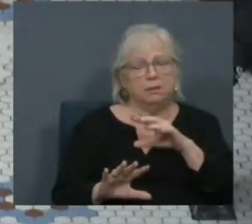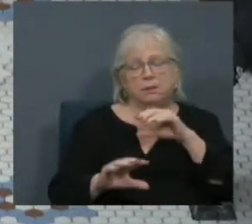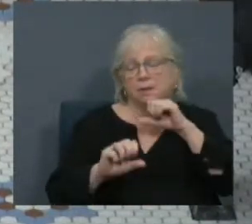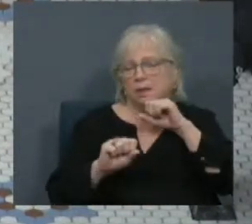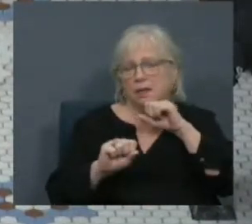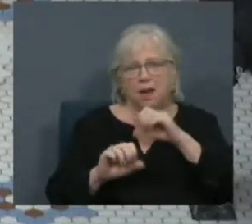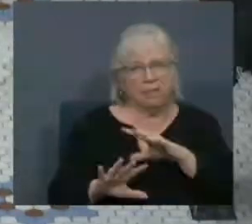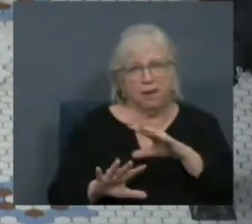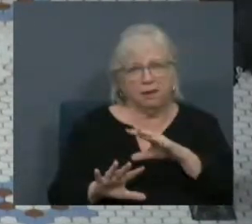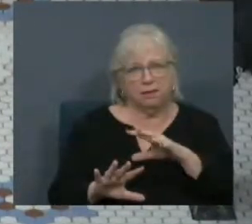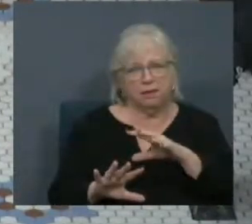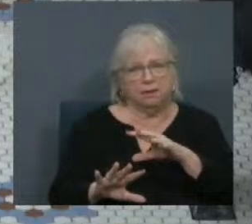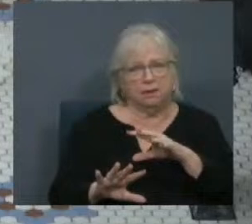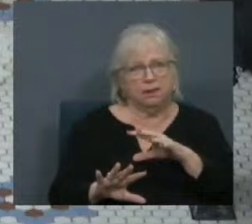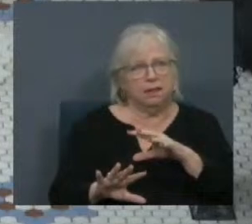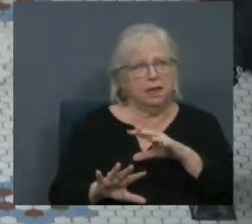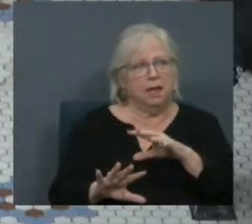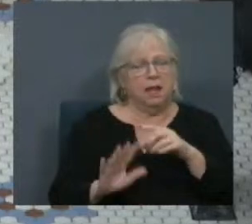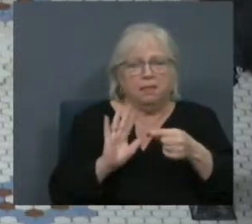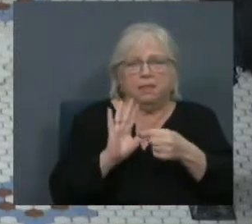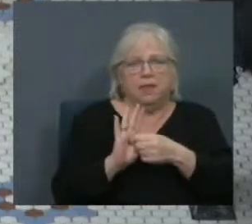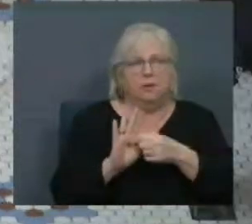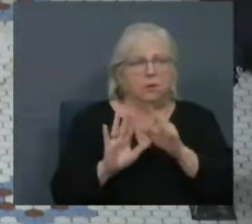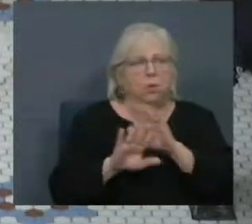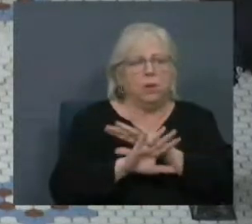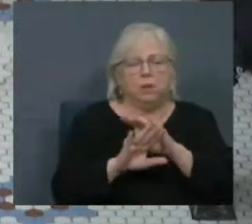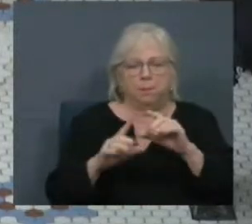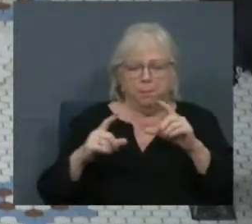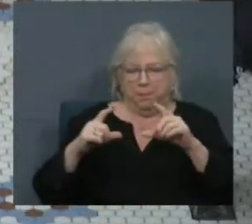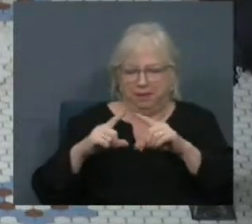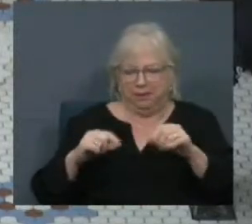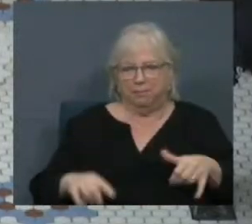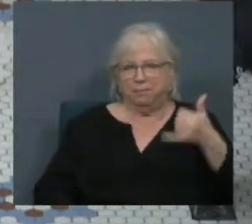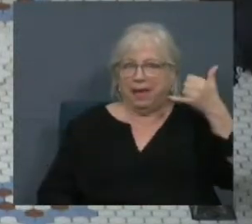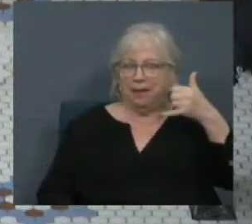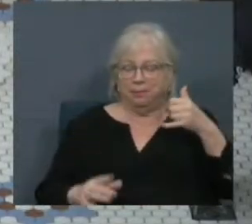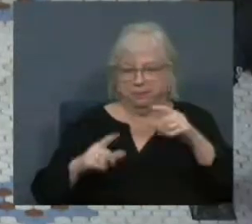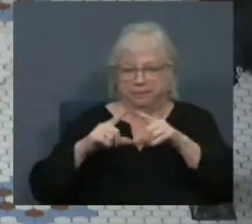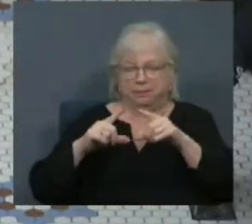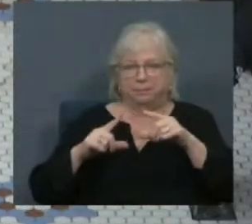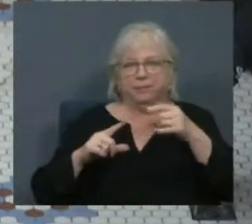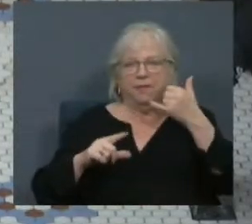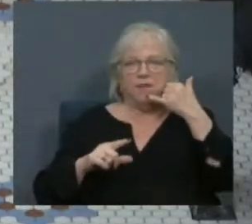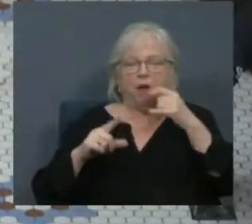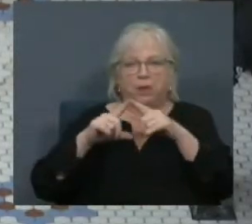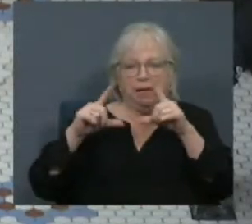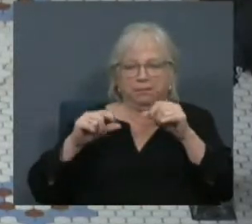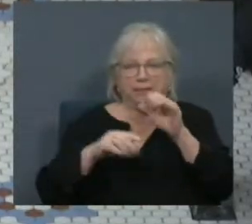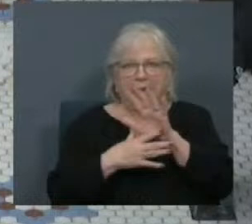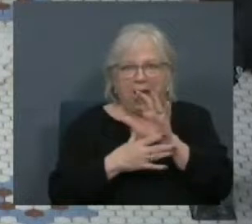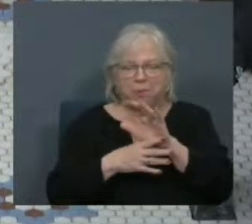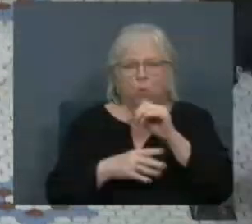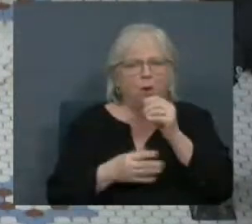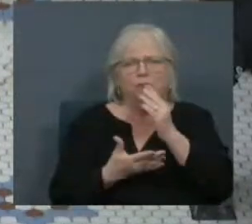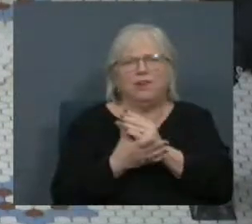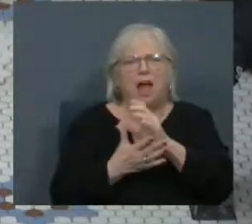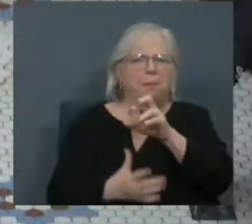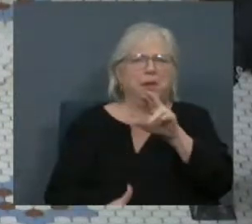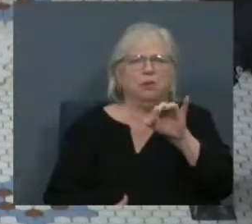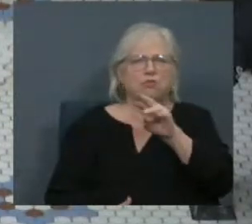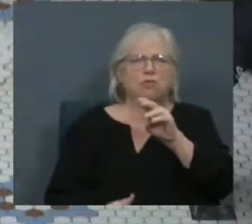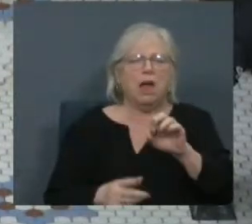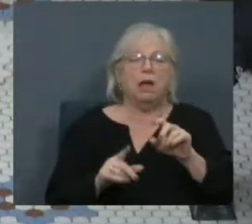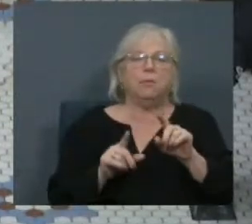Nothing. And this is not going to stop crime. People doing the right thing stops crime. Like Blake